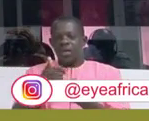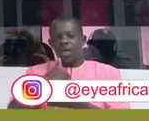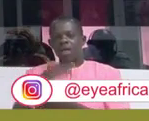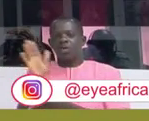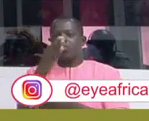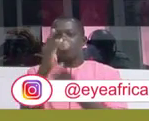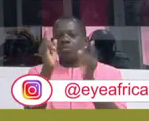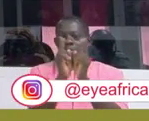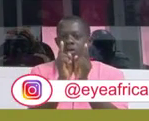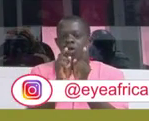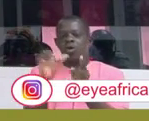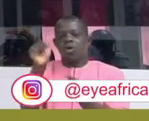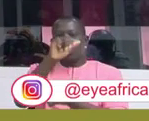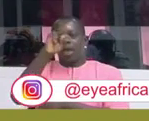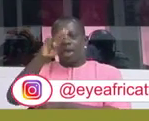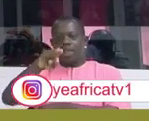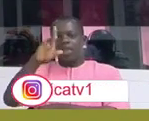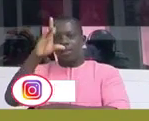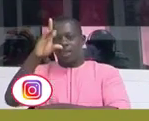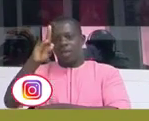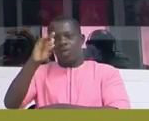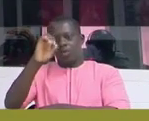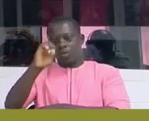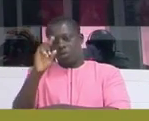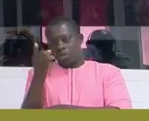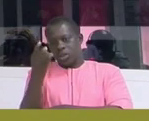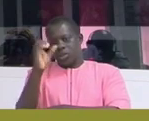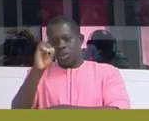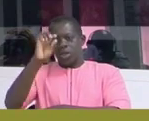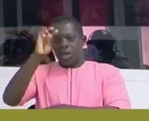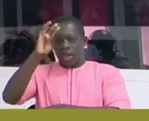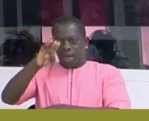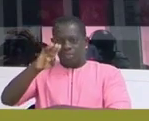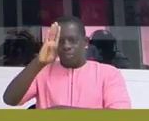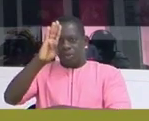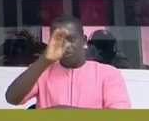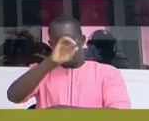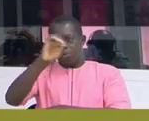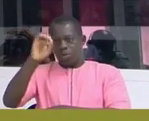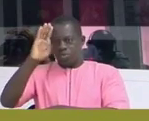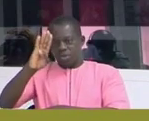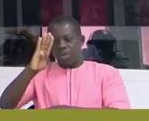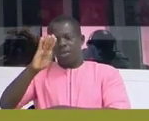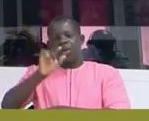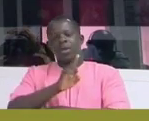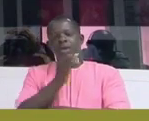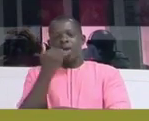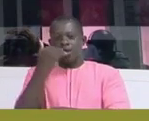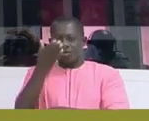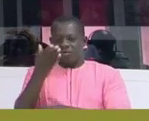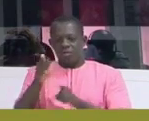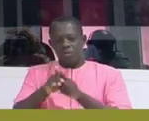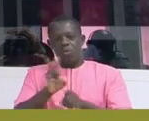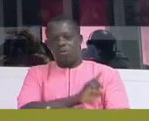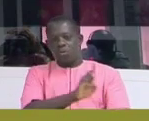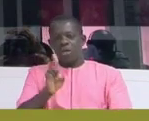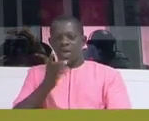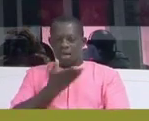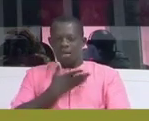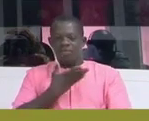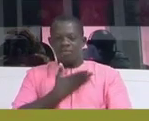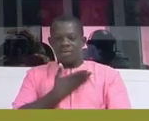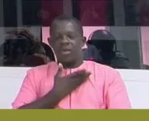were done, I went to place, I said to him, we have a